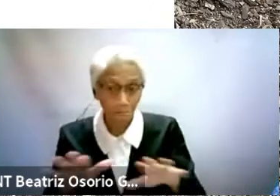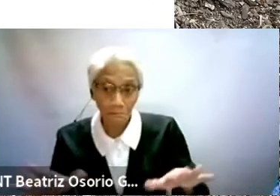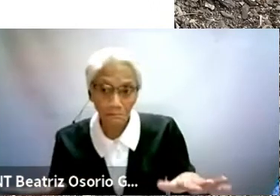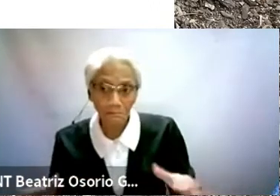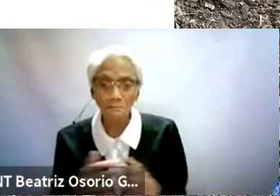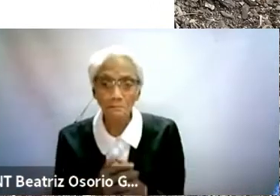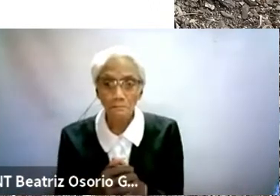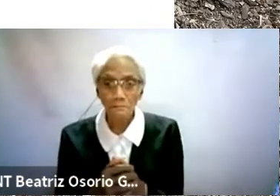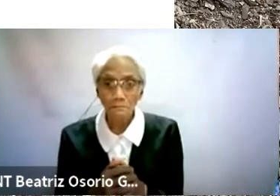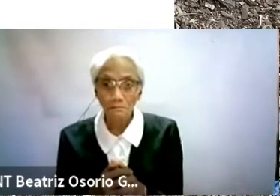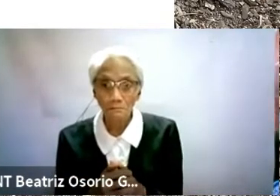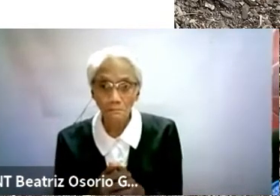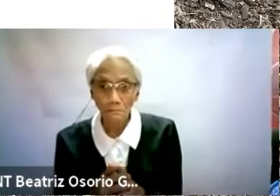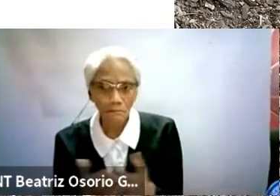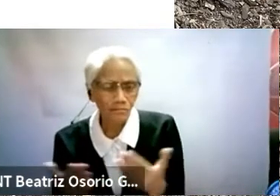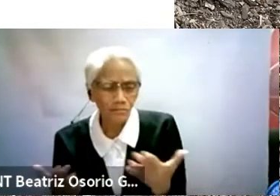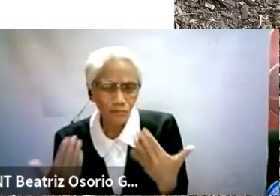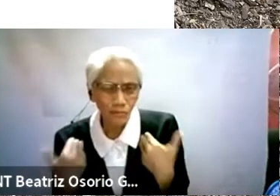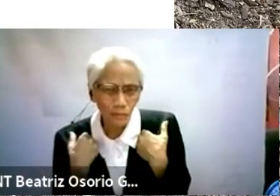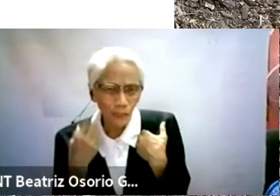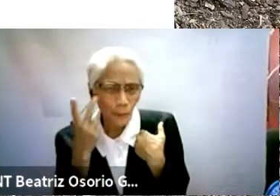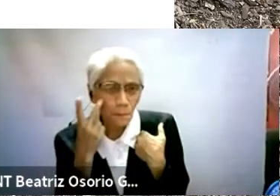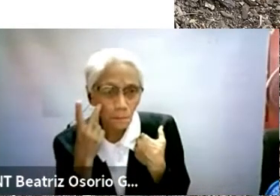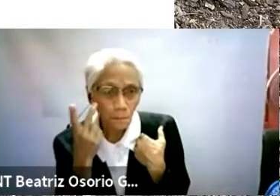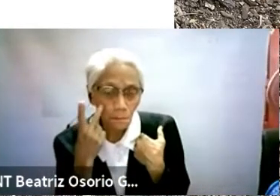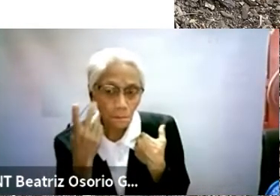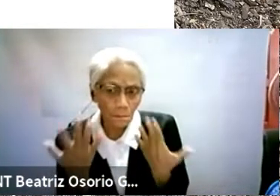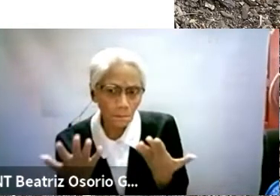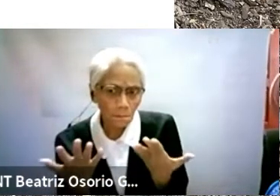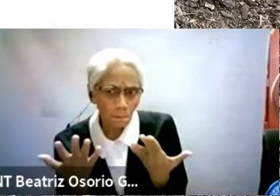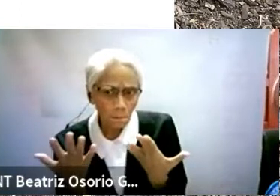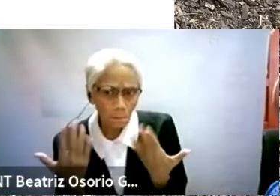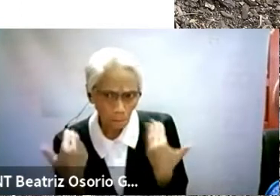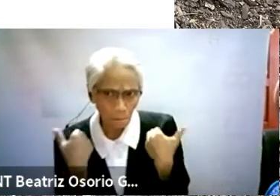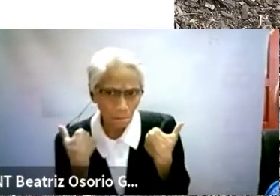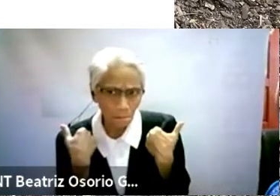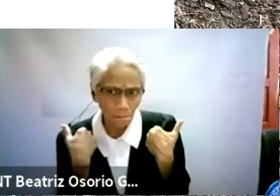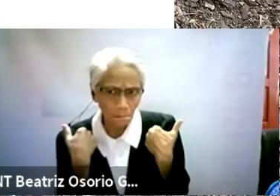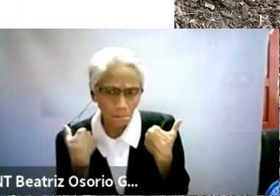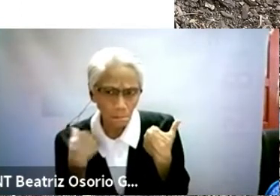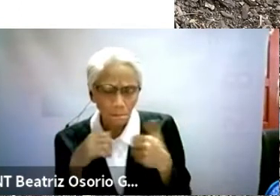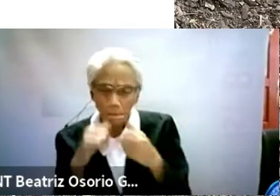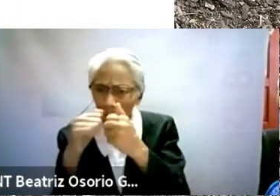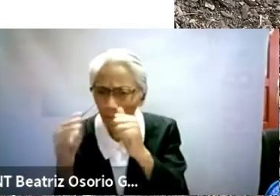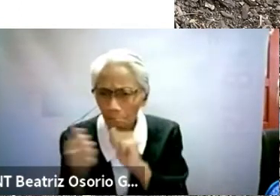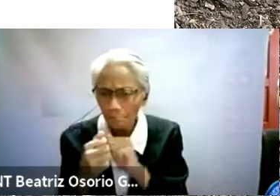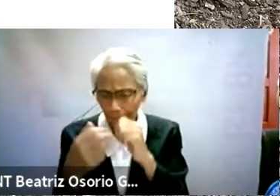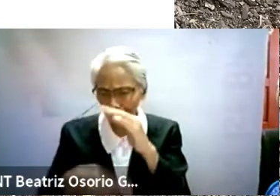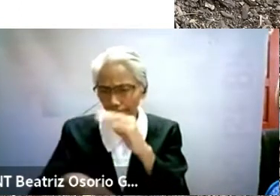here, we can see is have a new kind of meaning in the